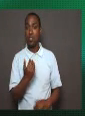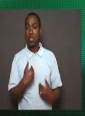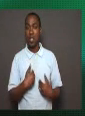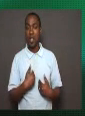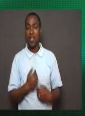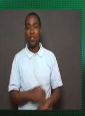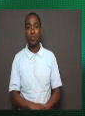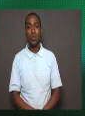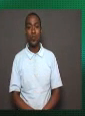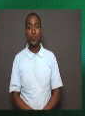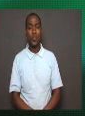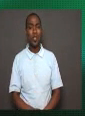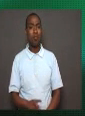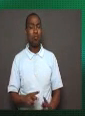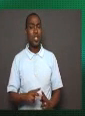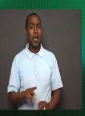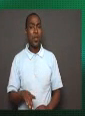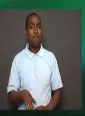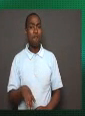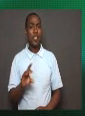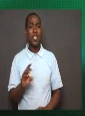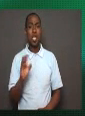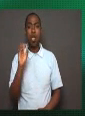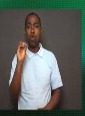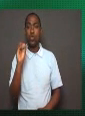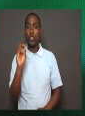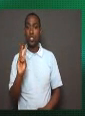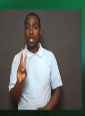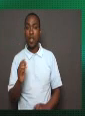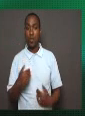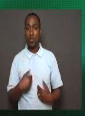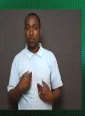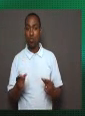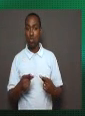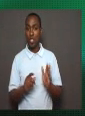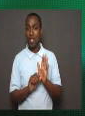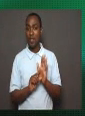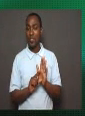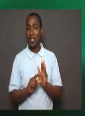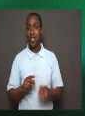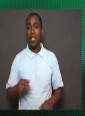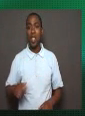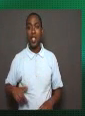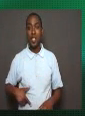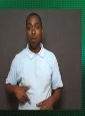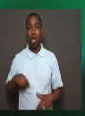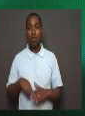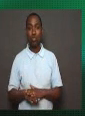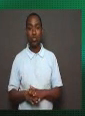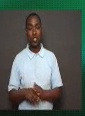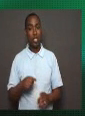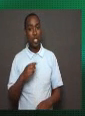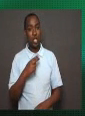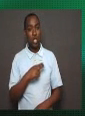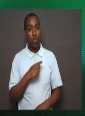In highly oxygenated areas, like the lungs, hemoglobin reacts